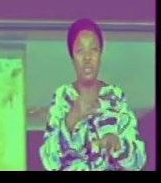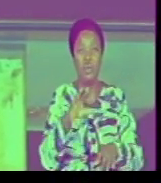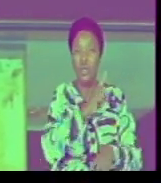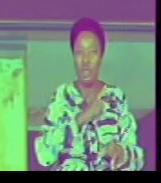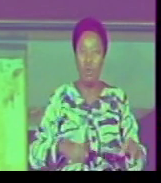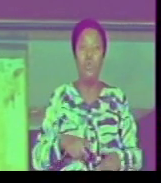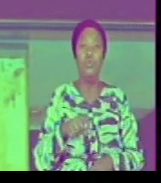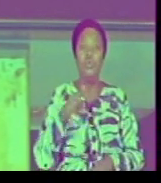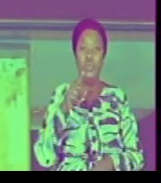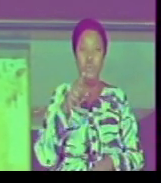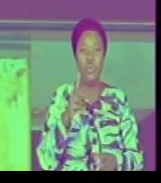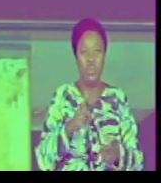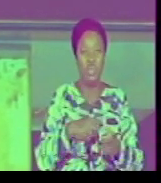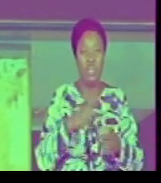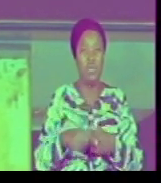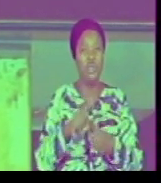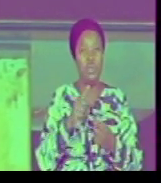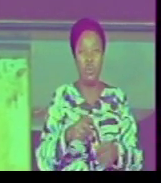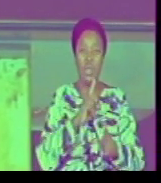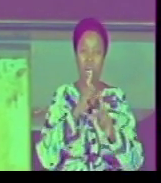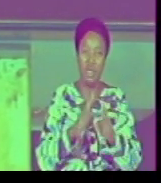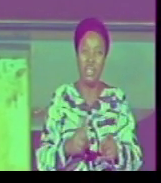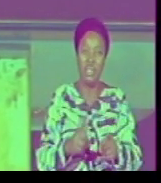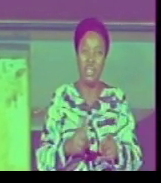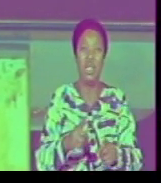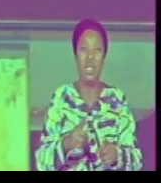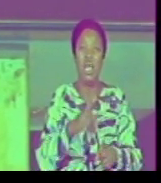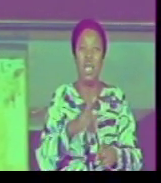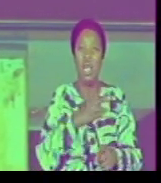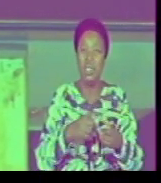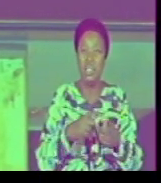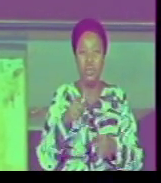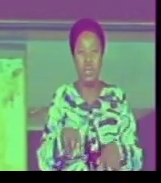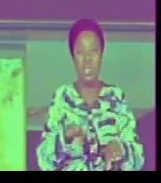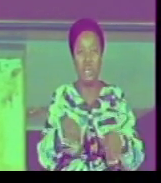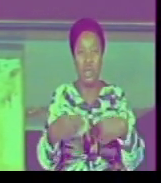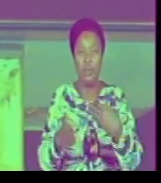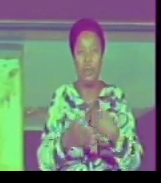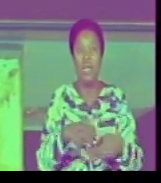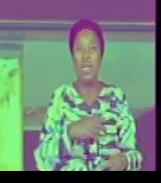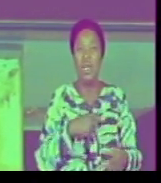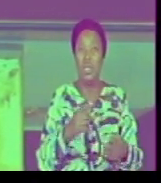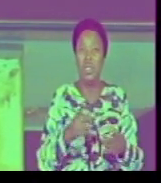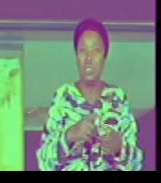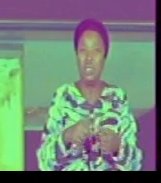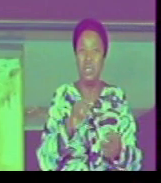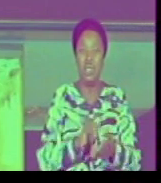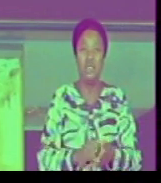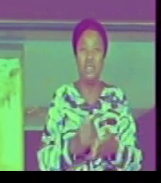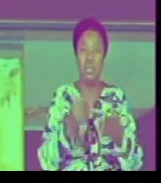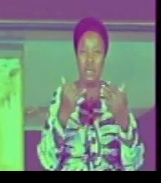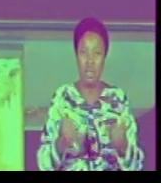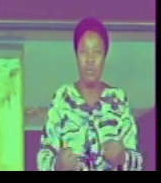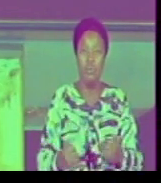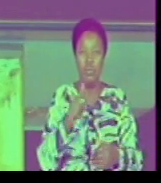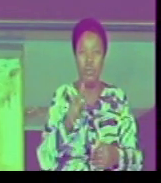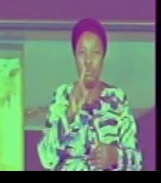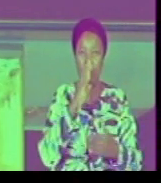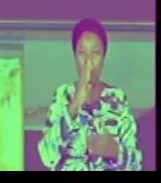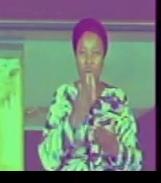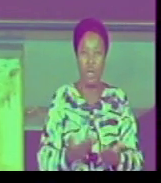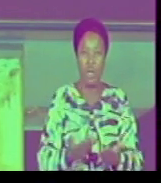are going to respond, and you're going to reciprocate that now you are presenting